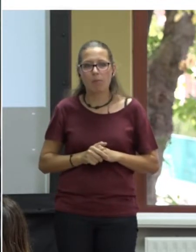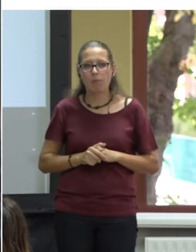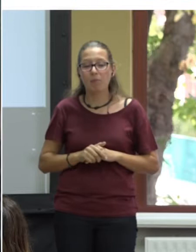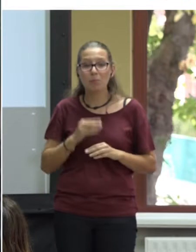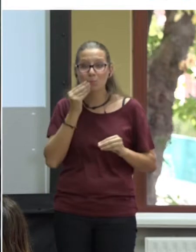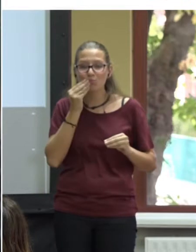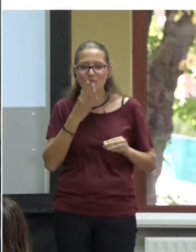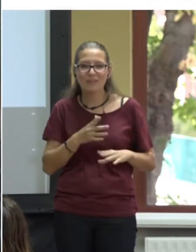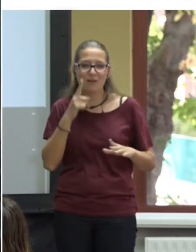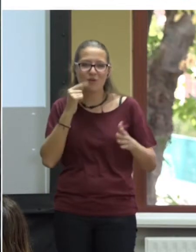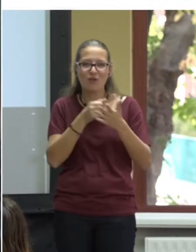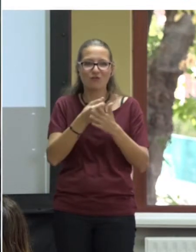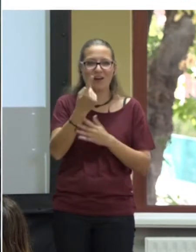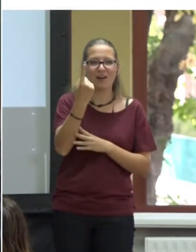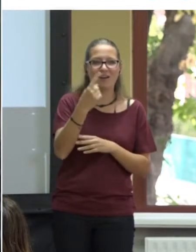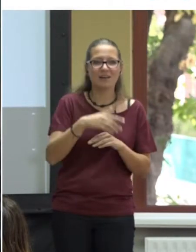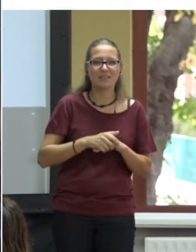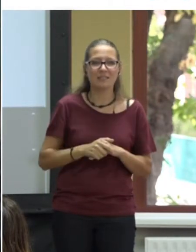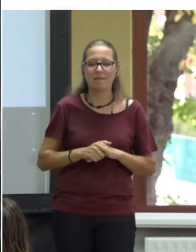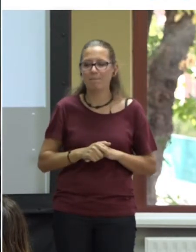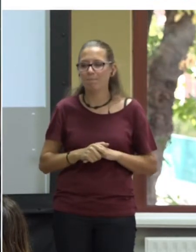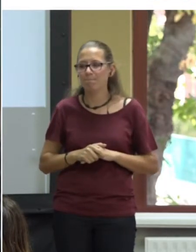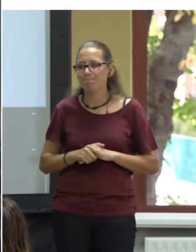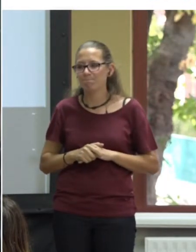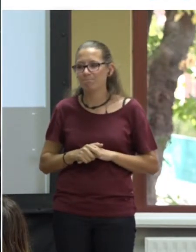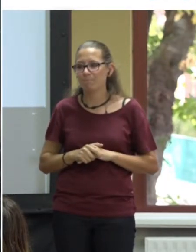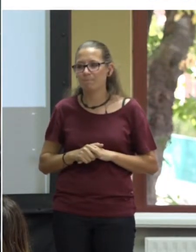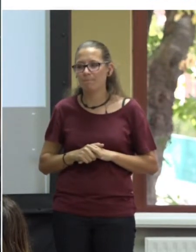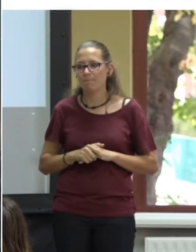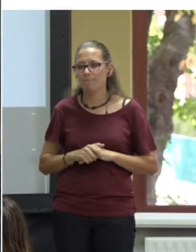Muy bien. Ahí al fondo hay una, lo que no sé si... Ay,